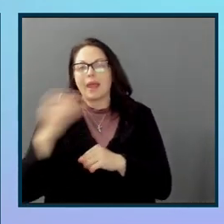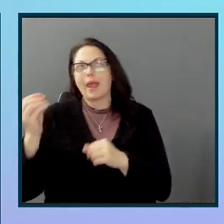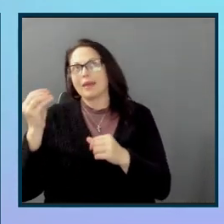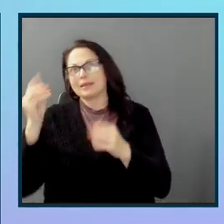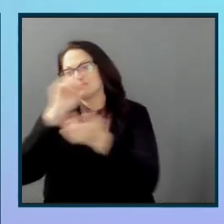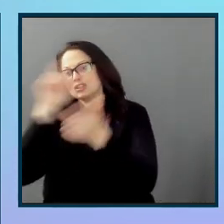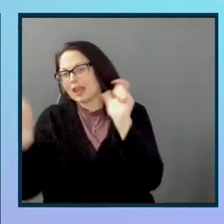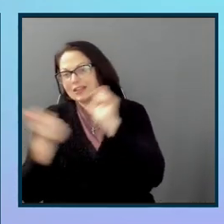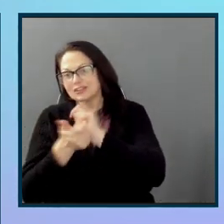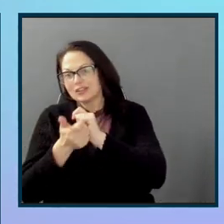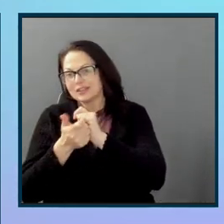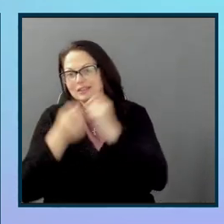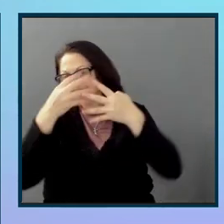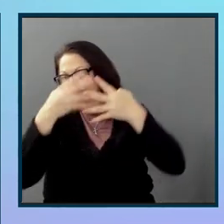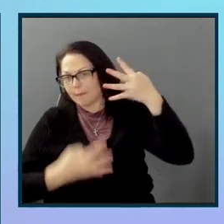it's,